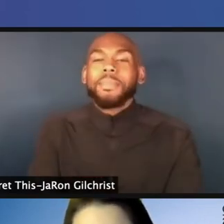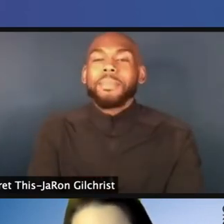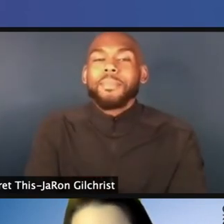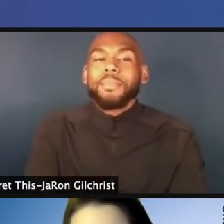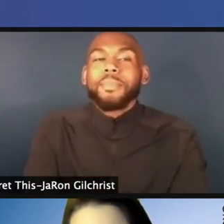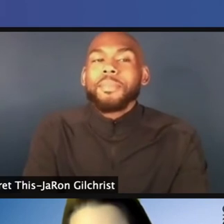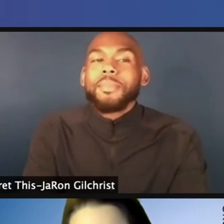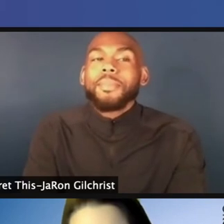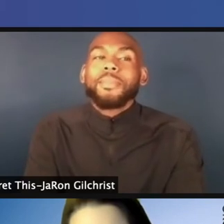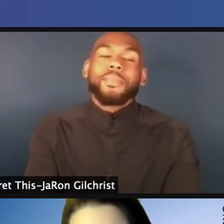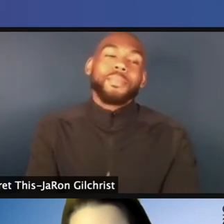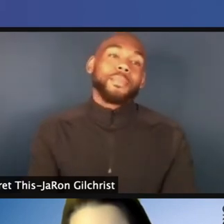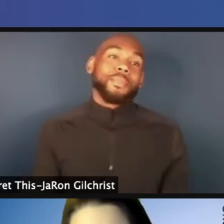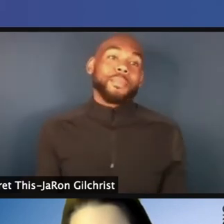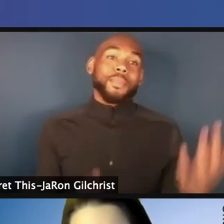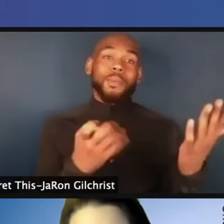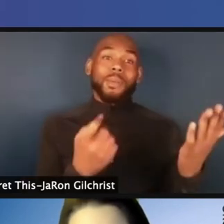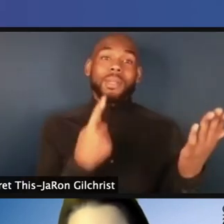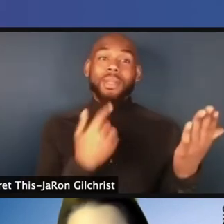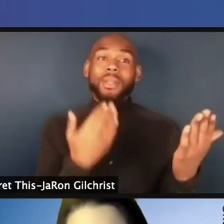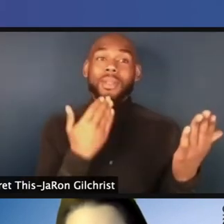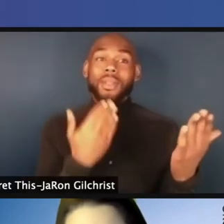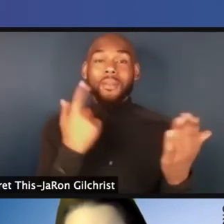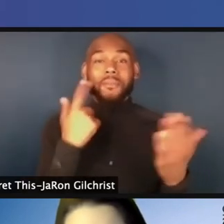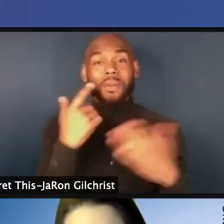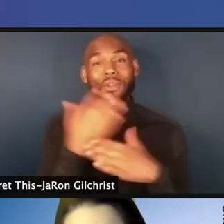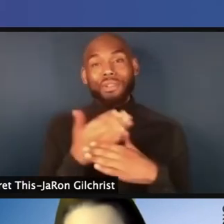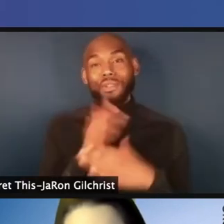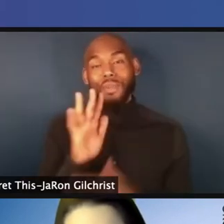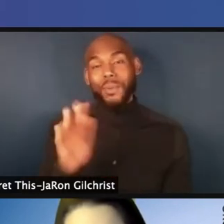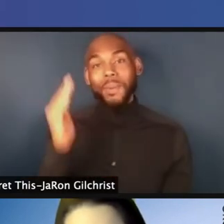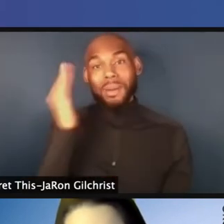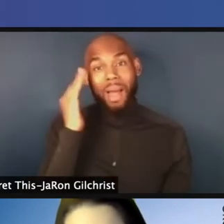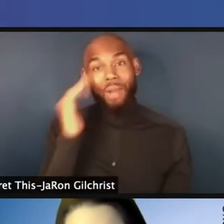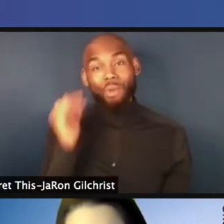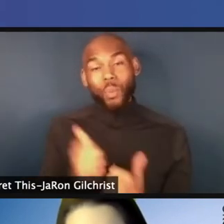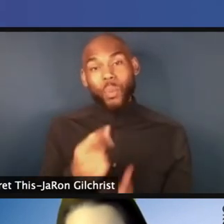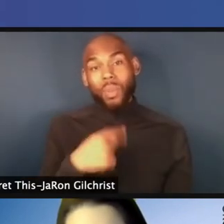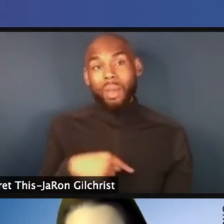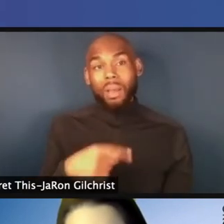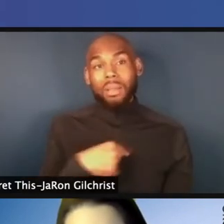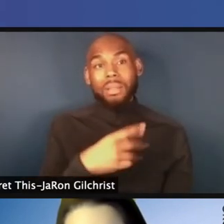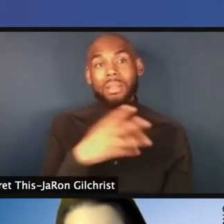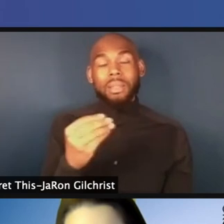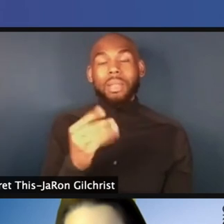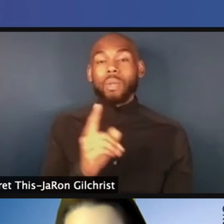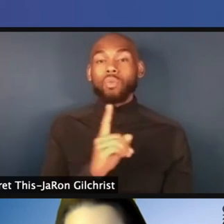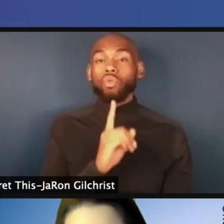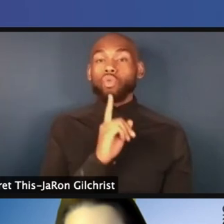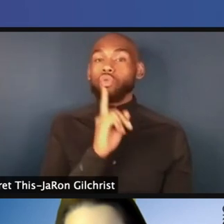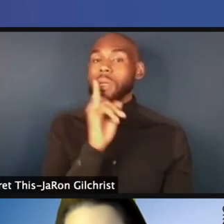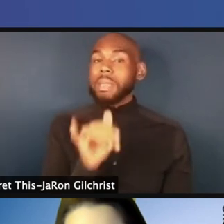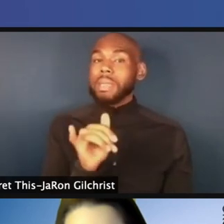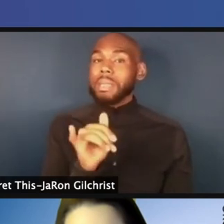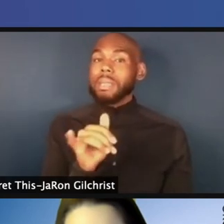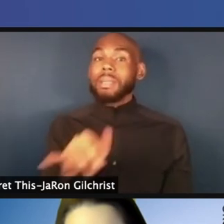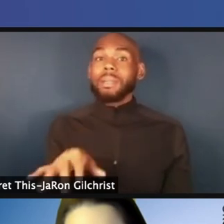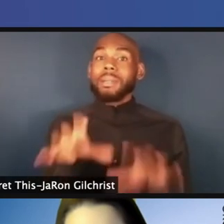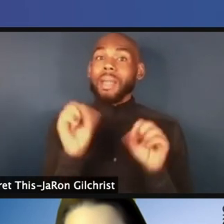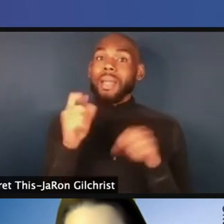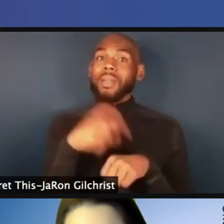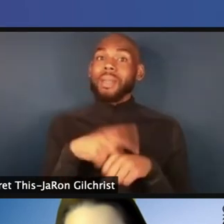Excellent. And I just want to say thank you so much for sharing your knowledge with us and really taking the time